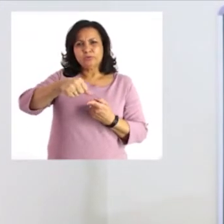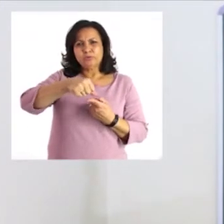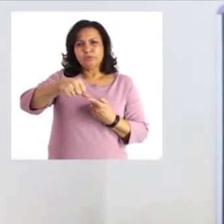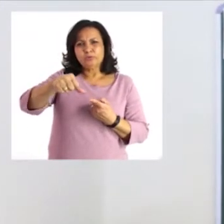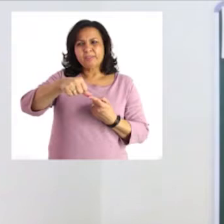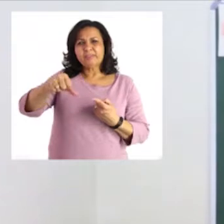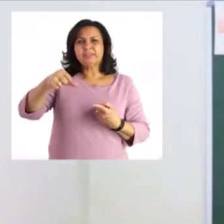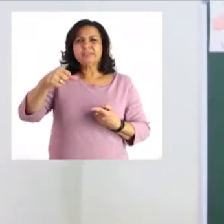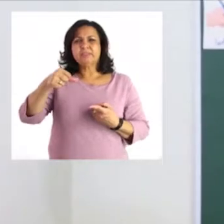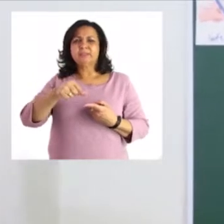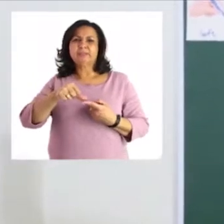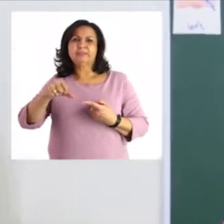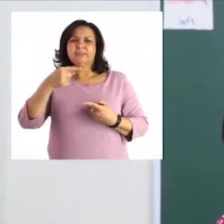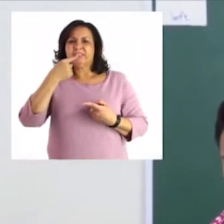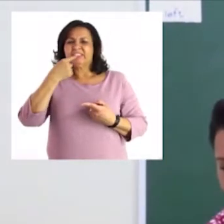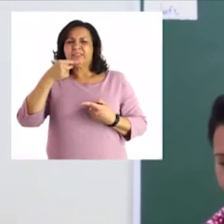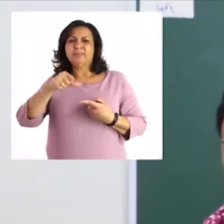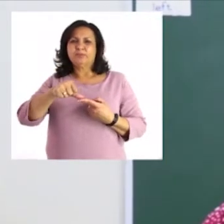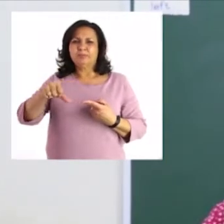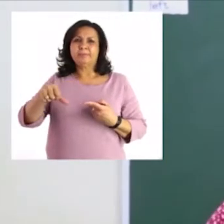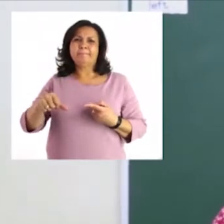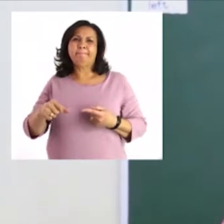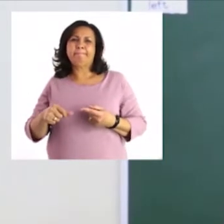Toothpaste. Let's look at another one.